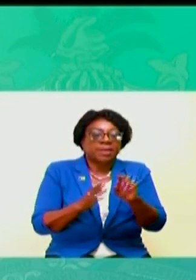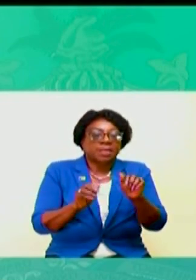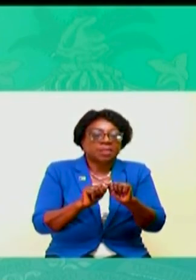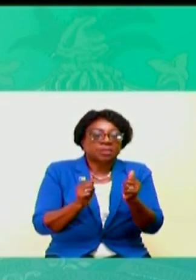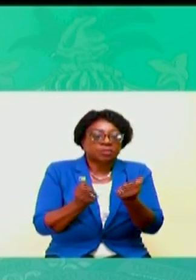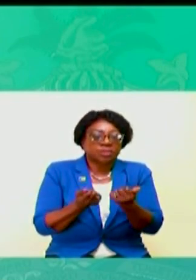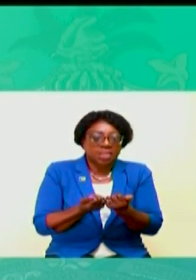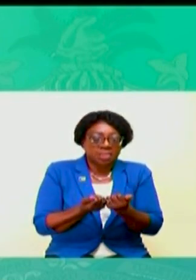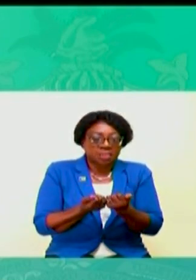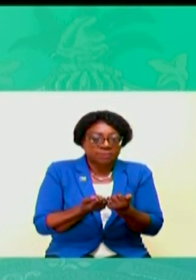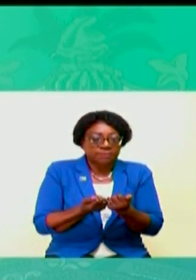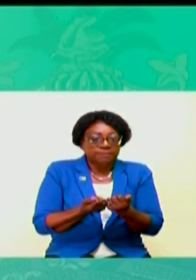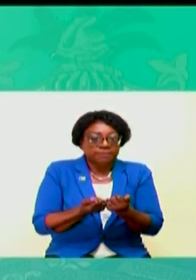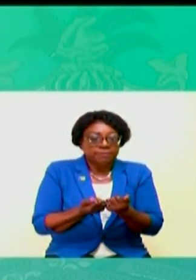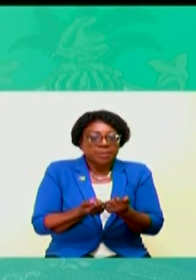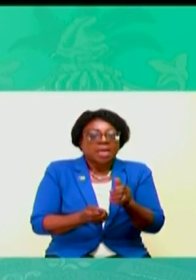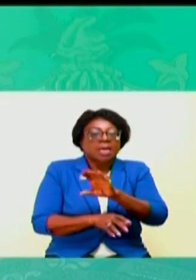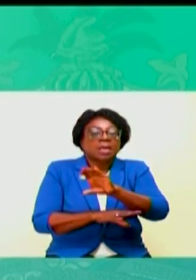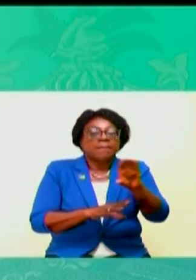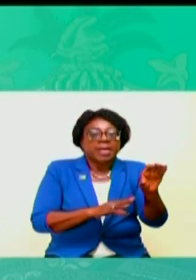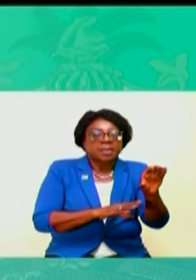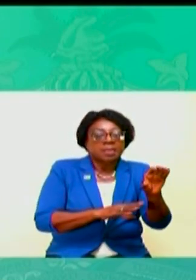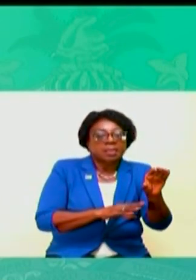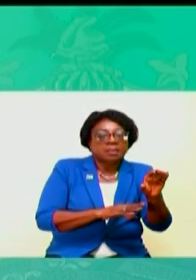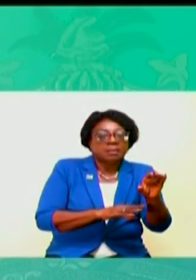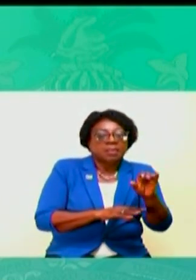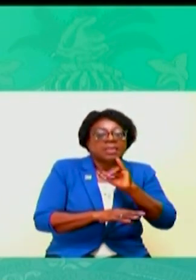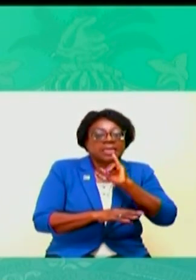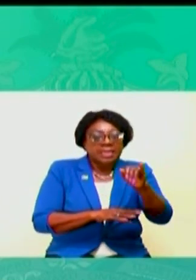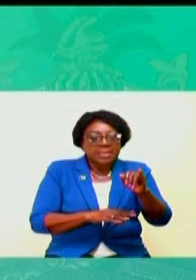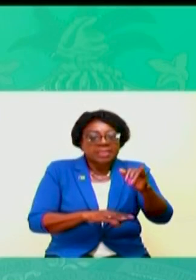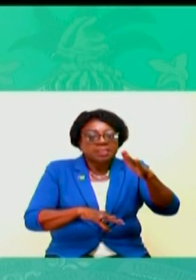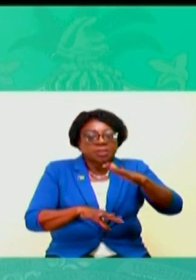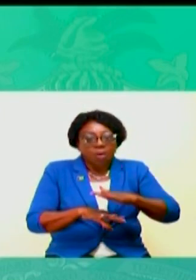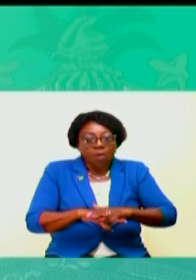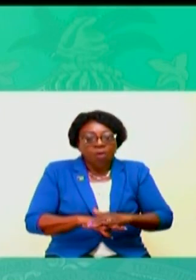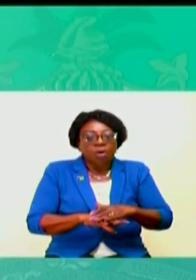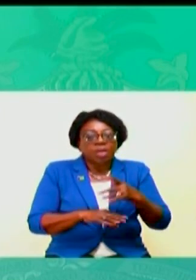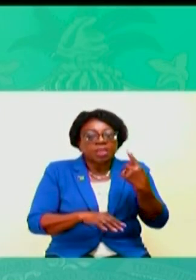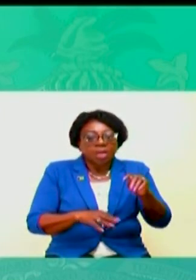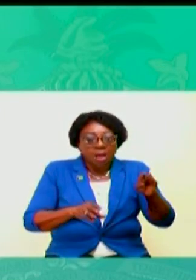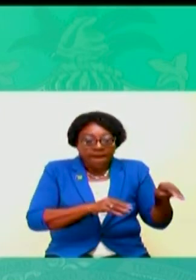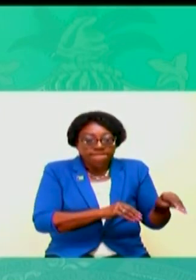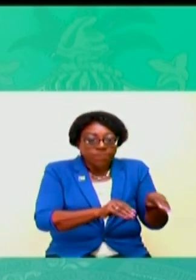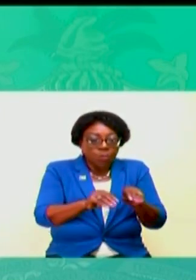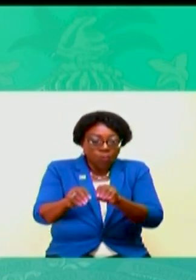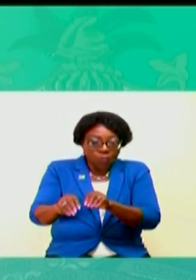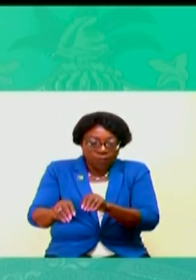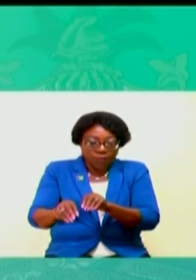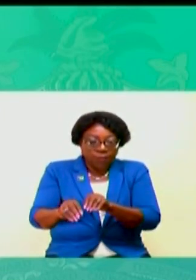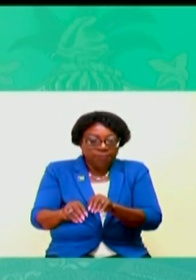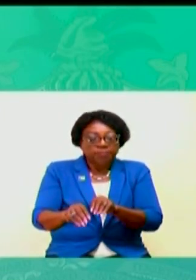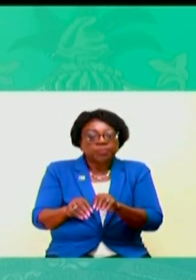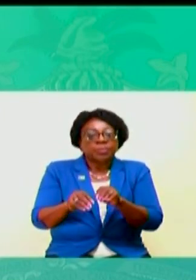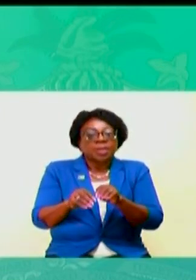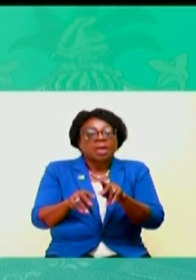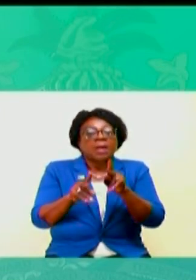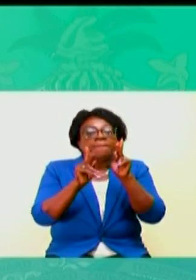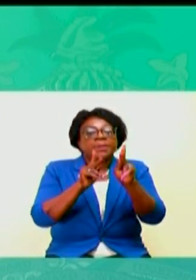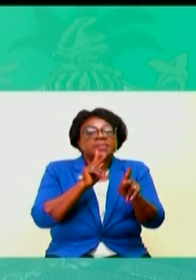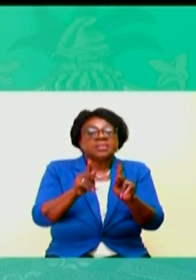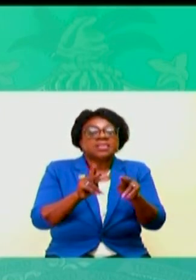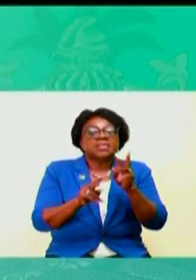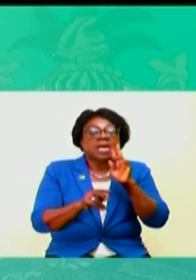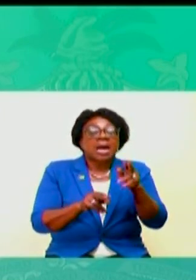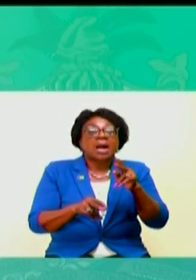work. Carmichael, Mr. Deputy Speaker, is on the move. Residents are reminded that